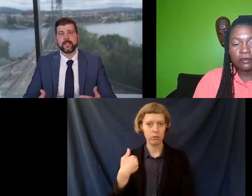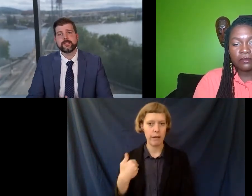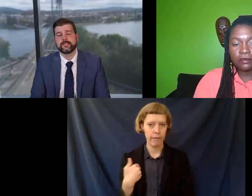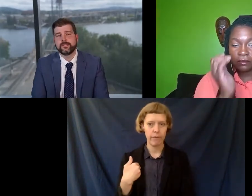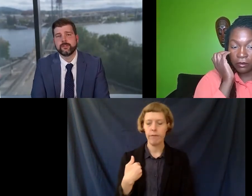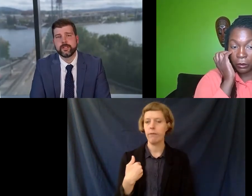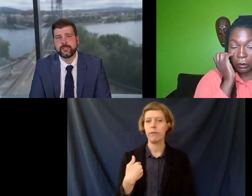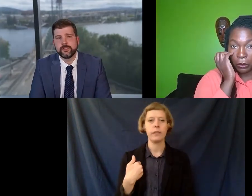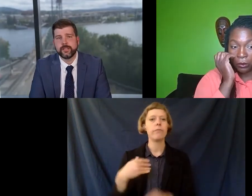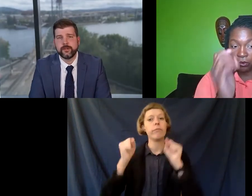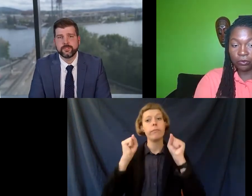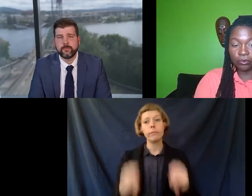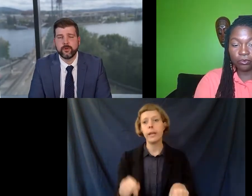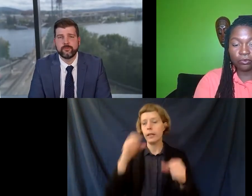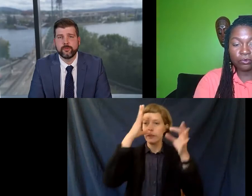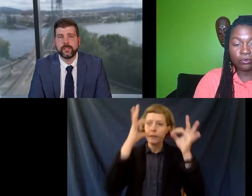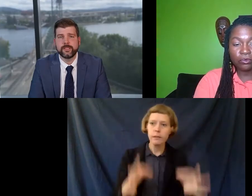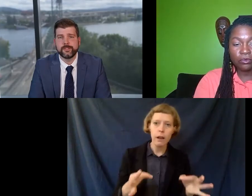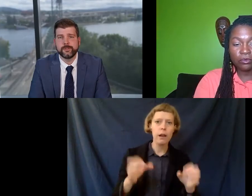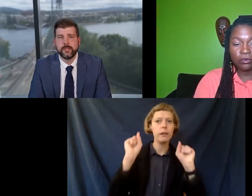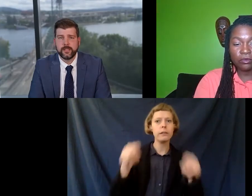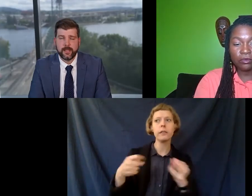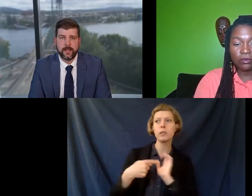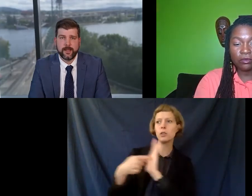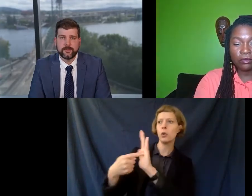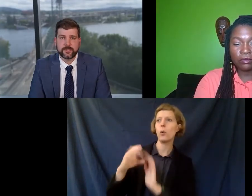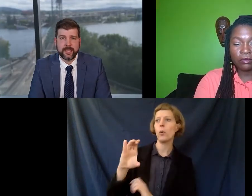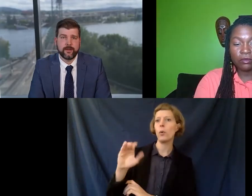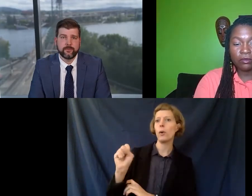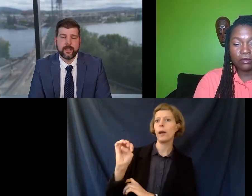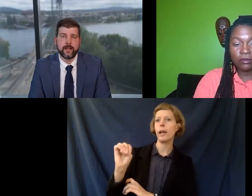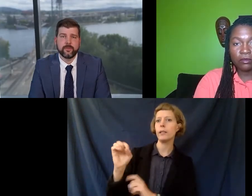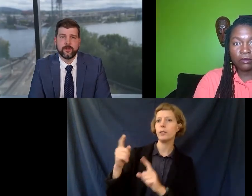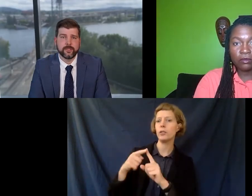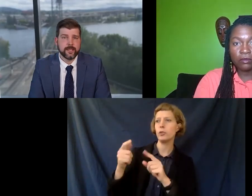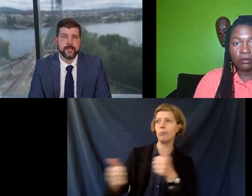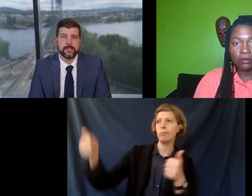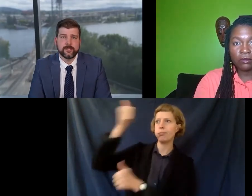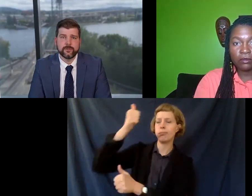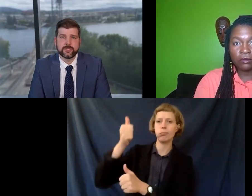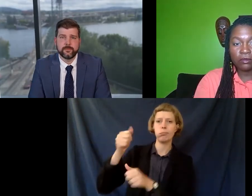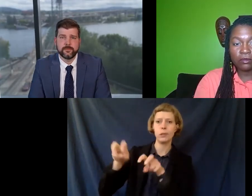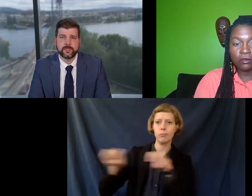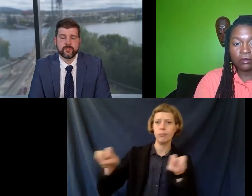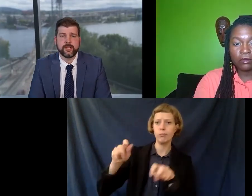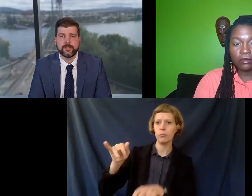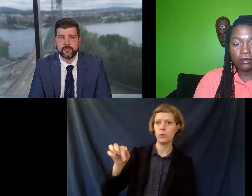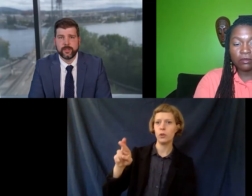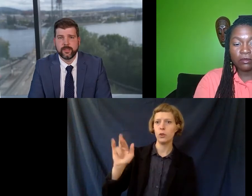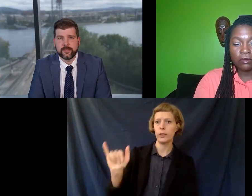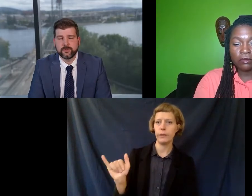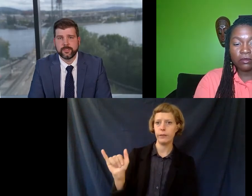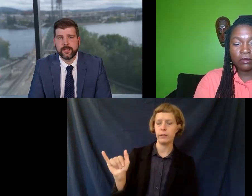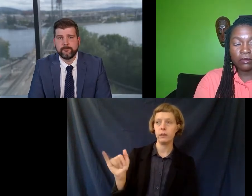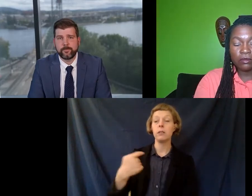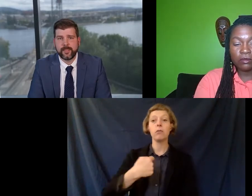present cases to the grand jury. It was important for me to set right out of the gate, some changes to the way